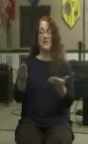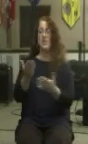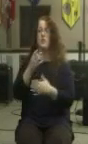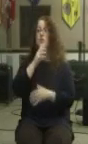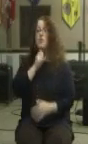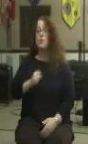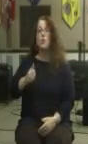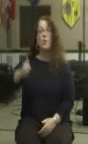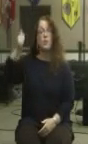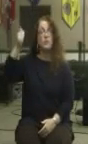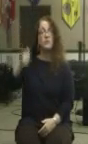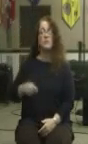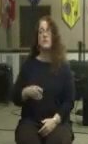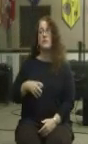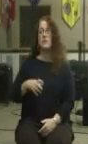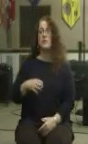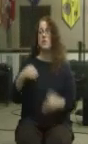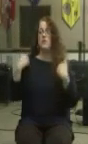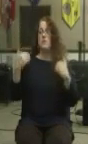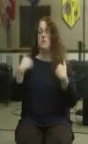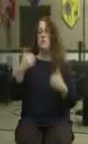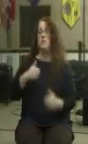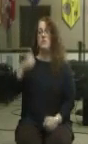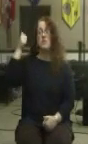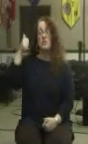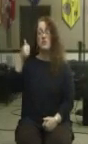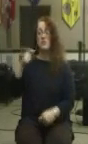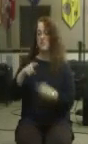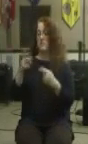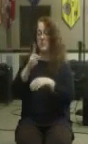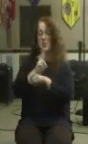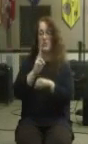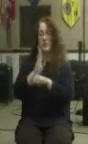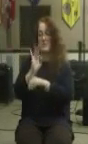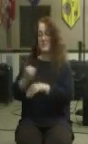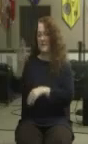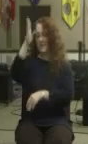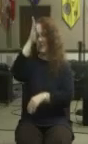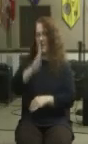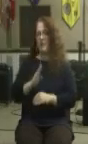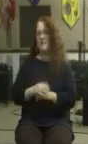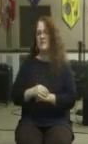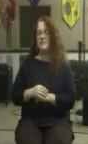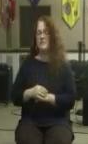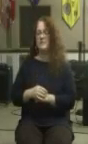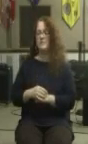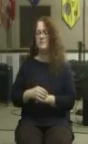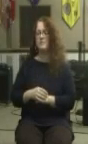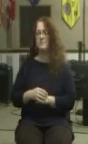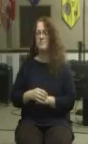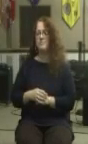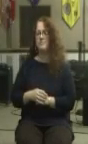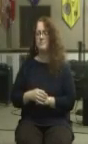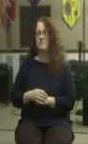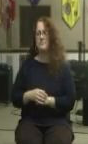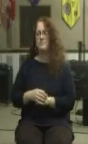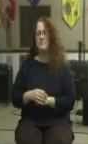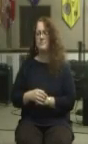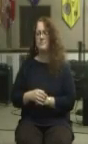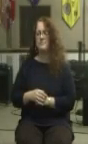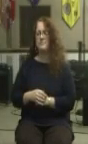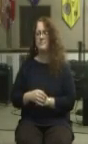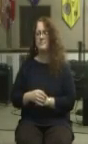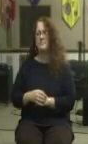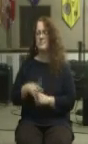There's no one here that's too old or too young to be used by God.